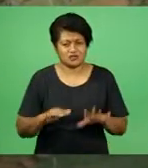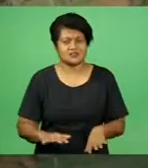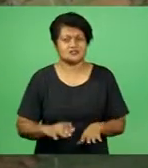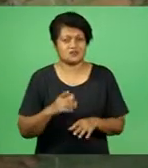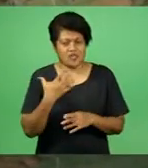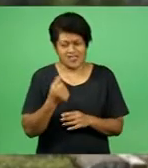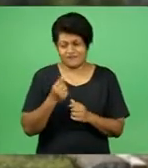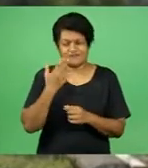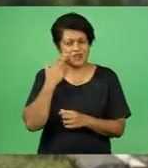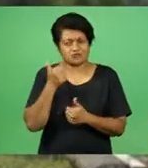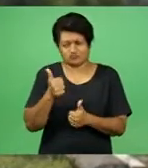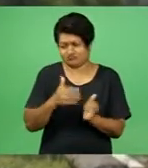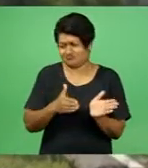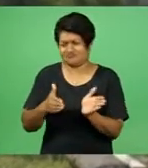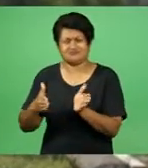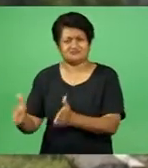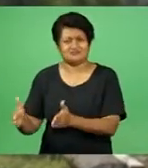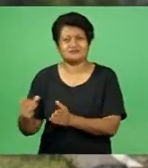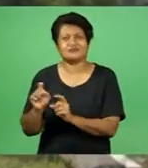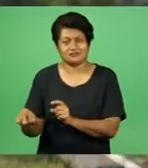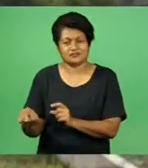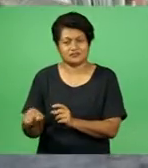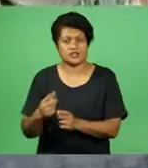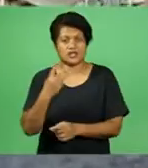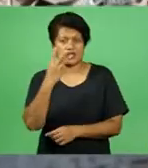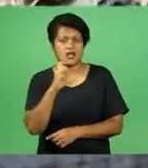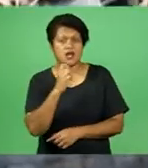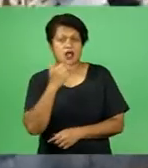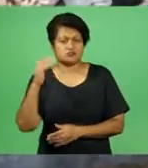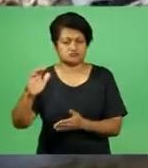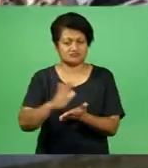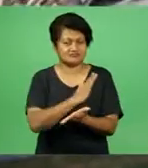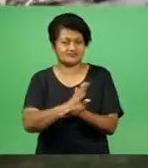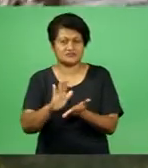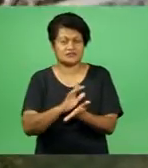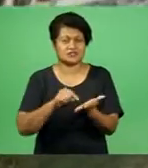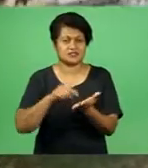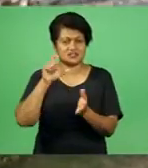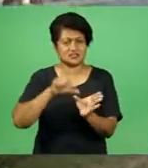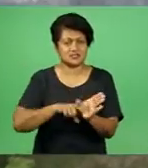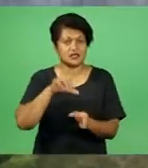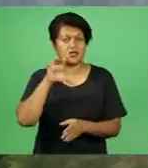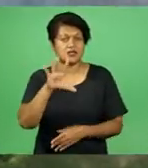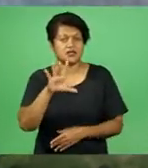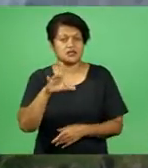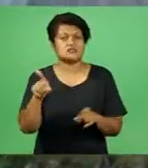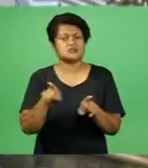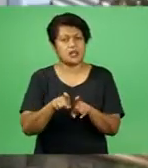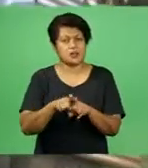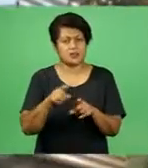the school to. 3 classrooms were totally destroyed by Tropical Cyclone Yasa, along with the head teacher's